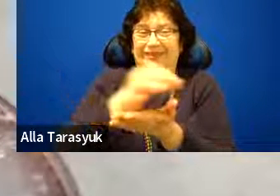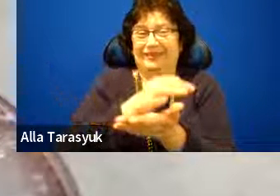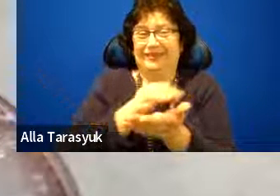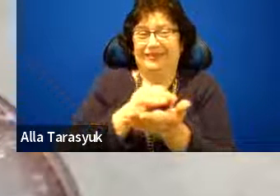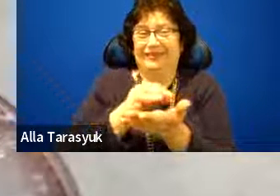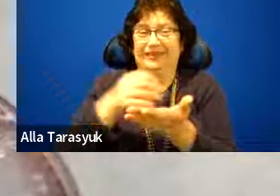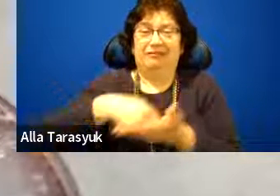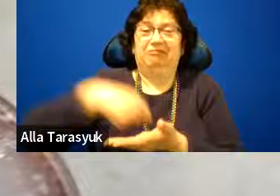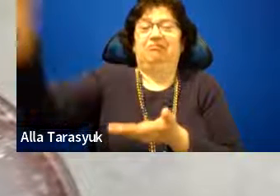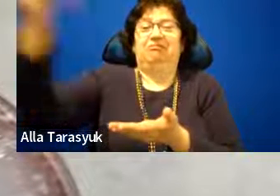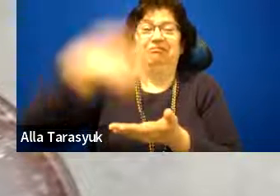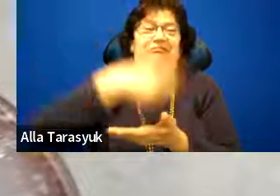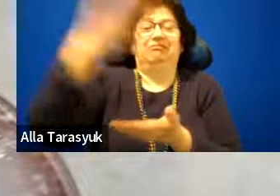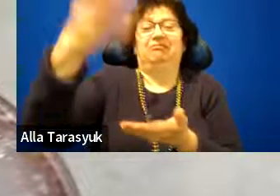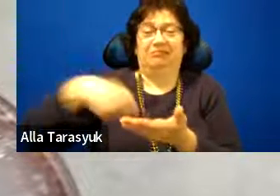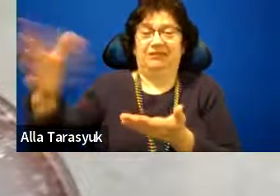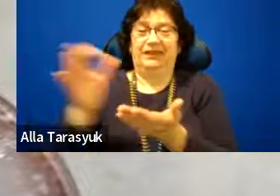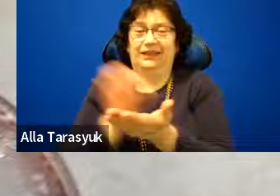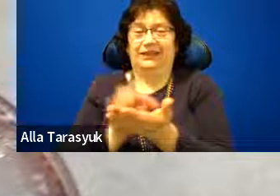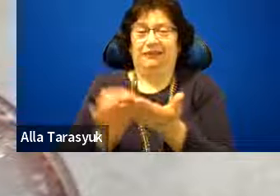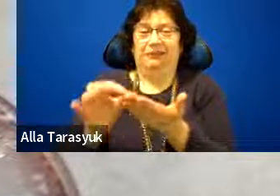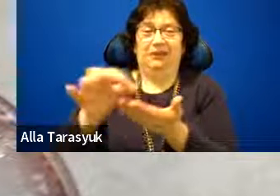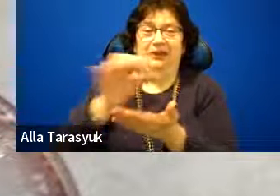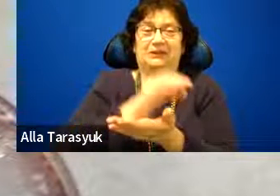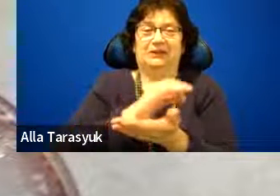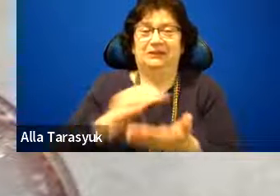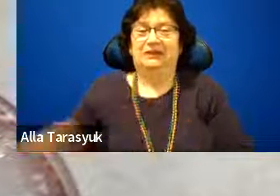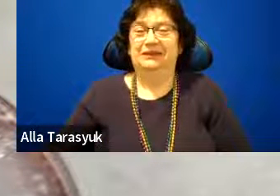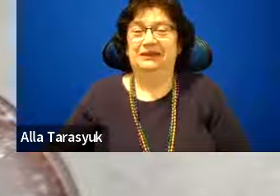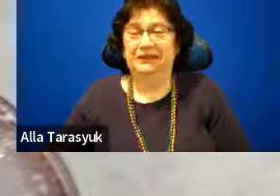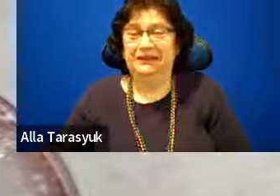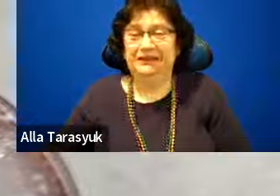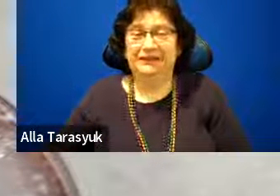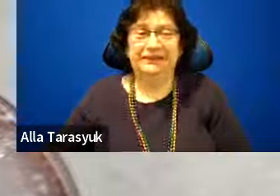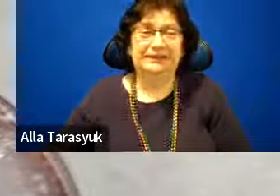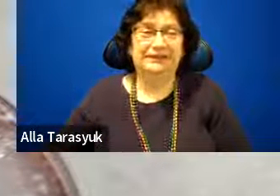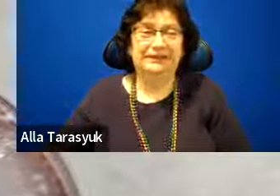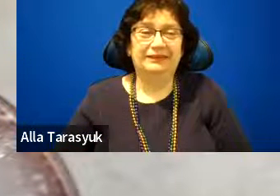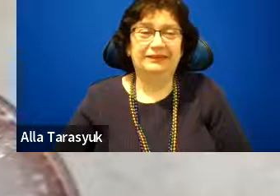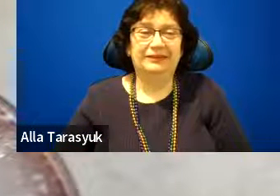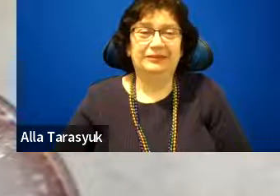is like coins, the coins that are thrown.